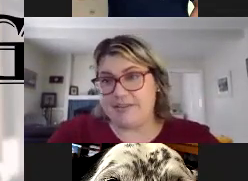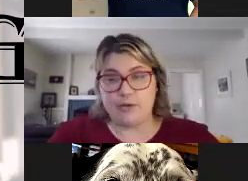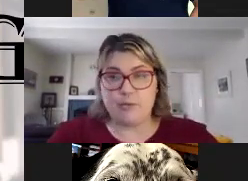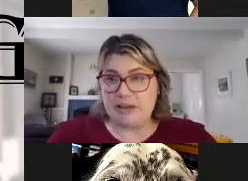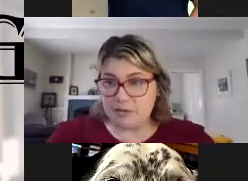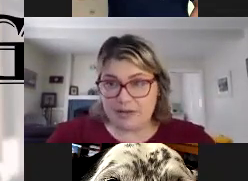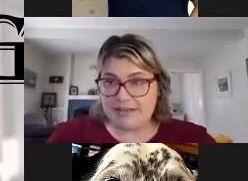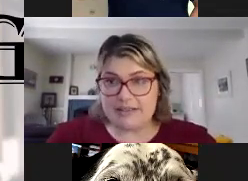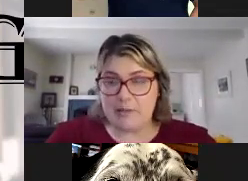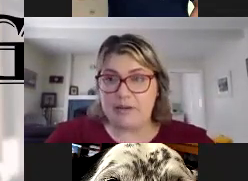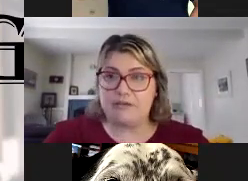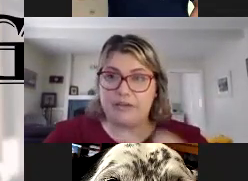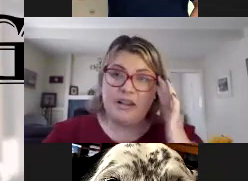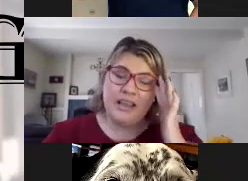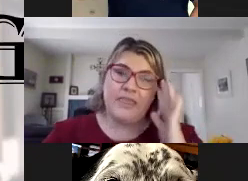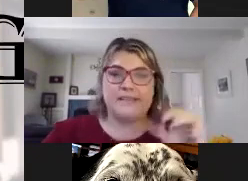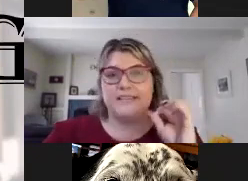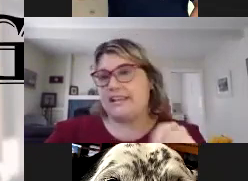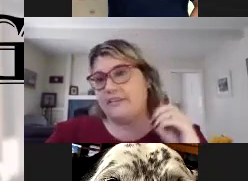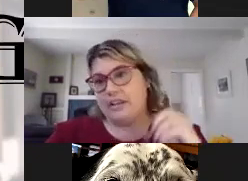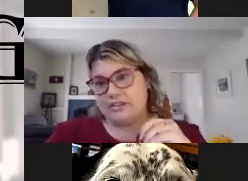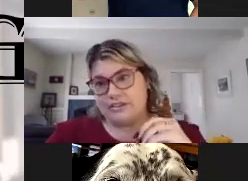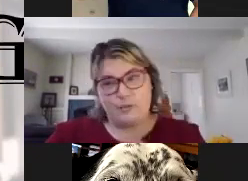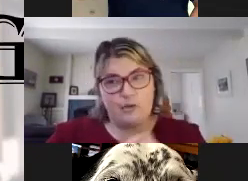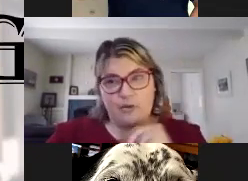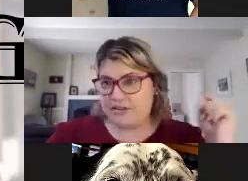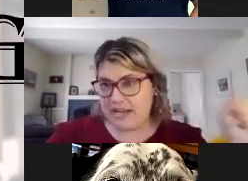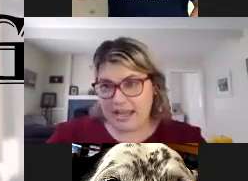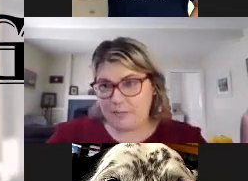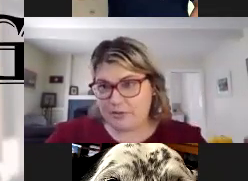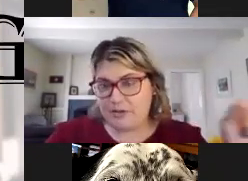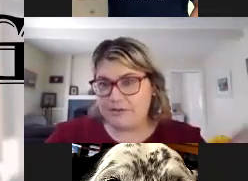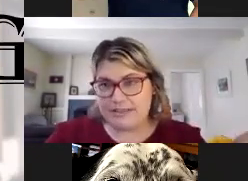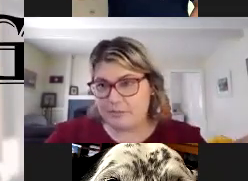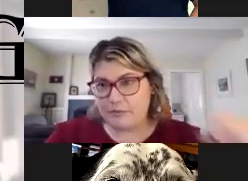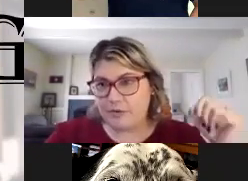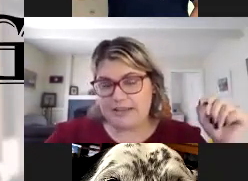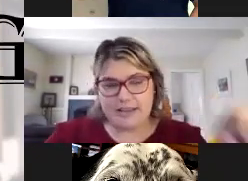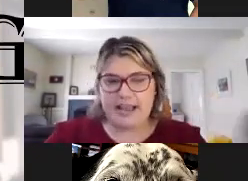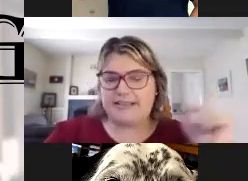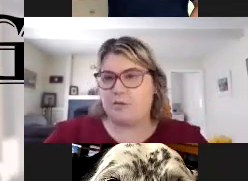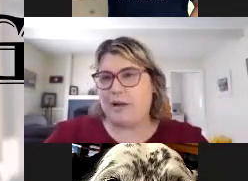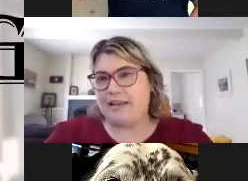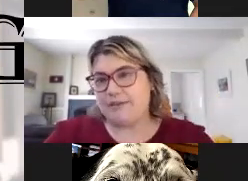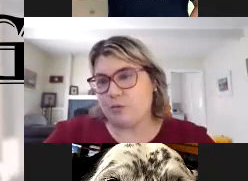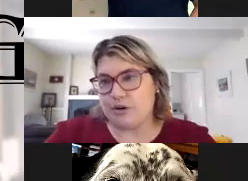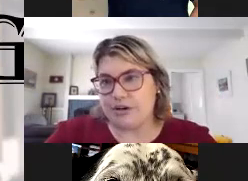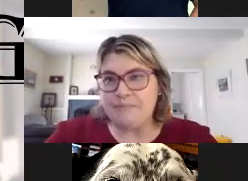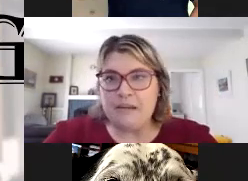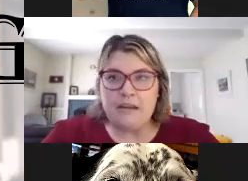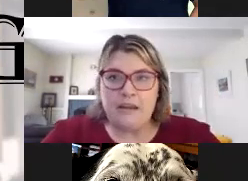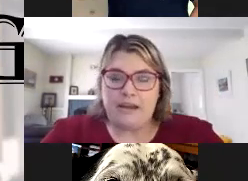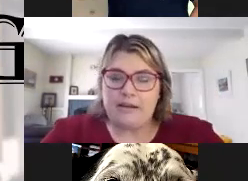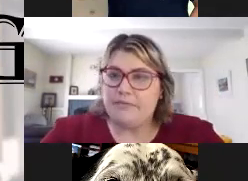all. So whomever wins the popular vote, that's the slate of electors that will go to their state capital December 14th and cast their ballots